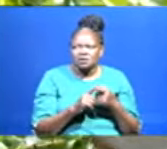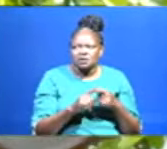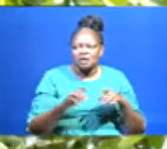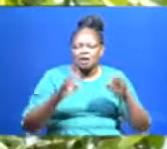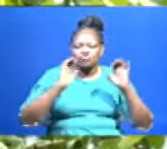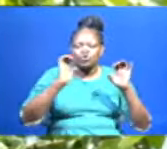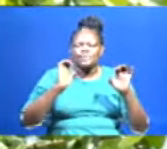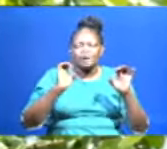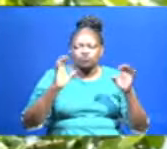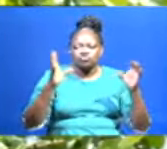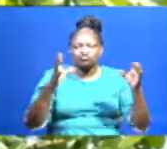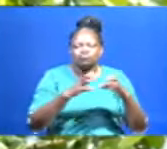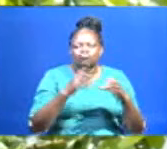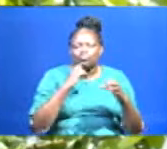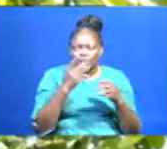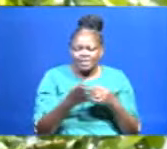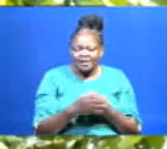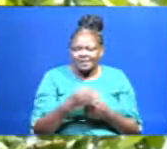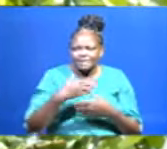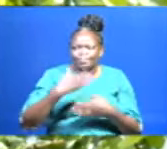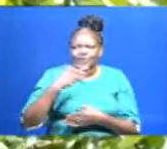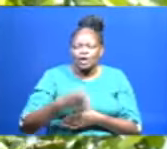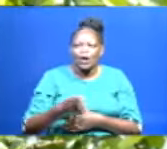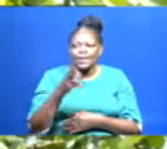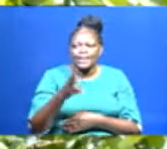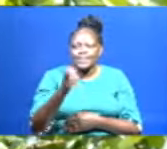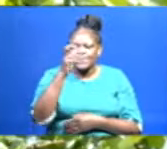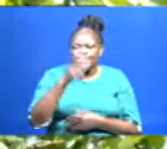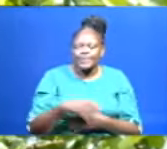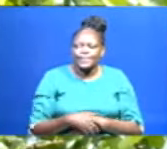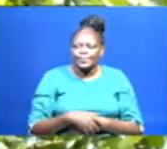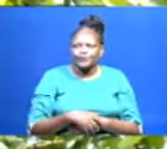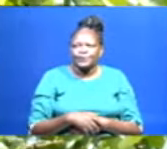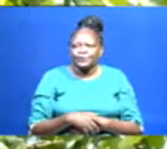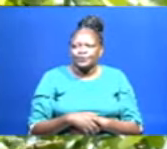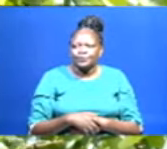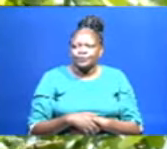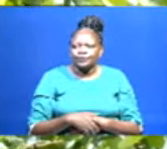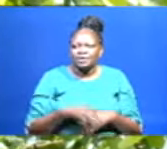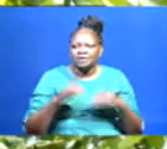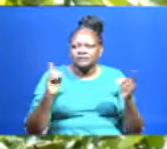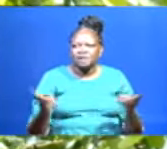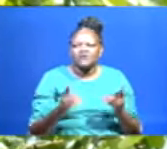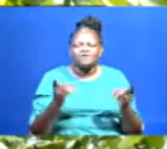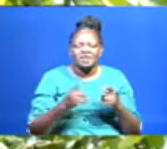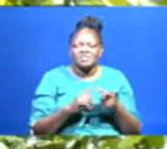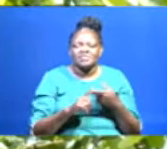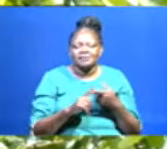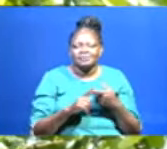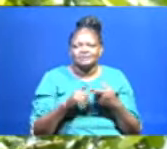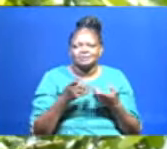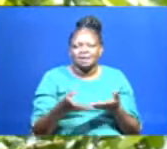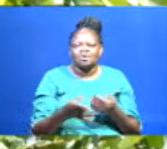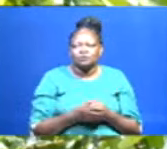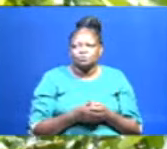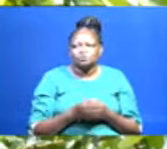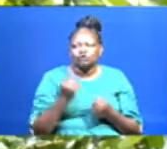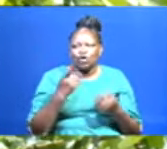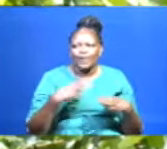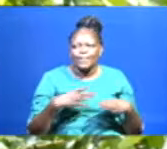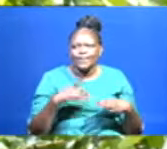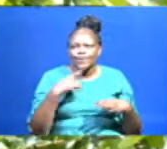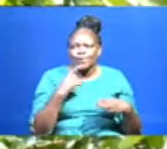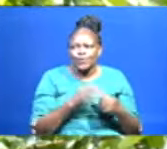border. They shoot that header, and it was now the only people who